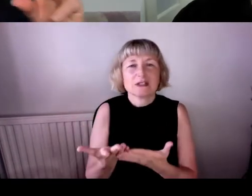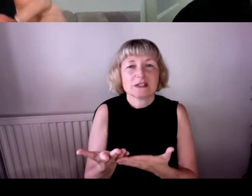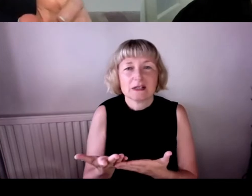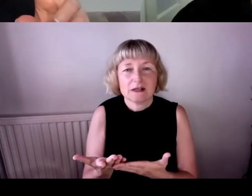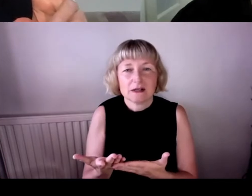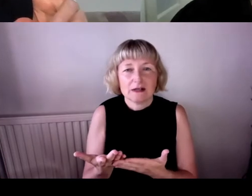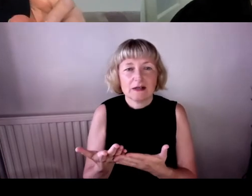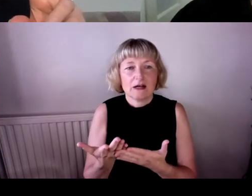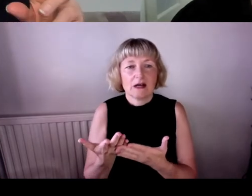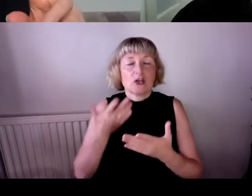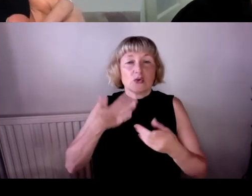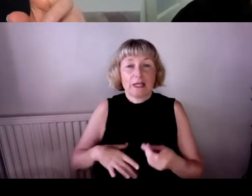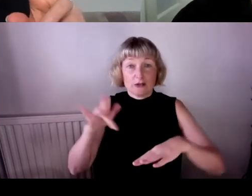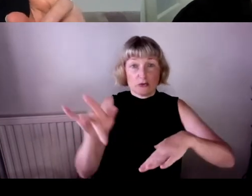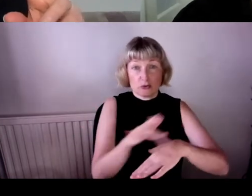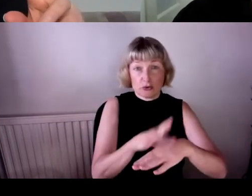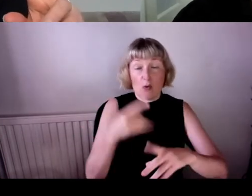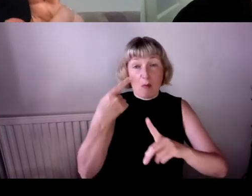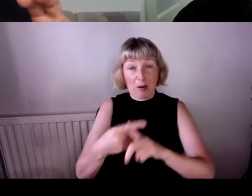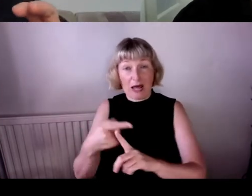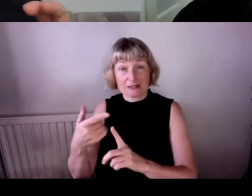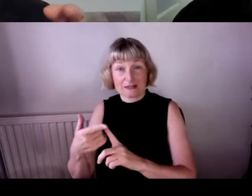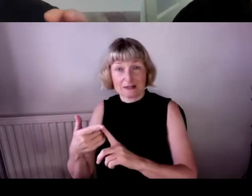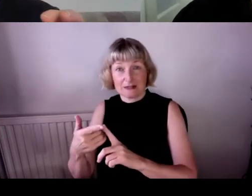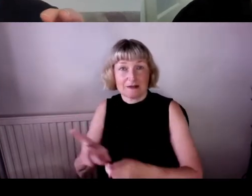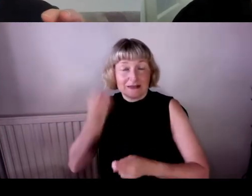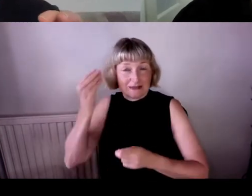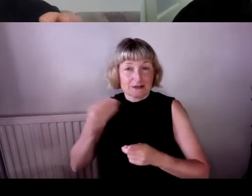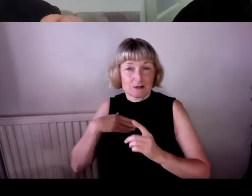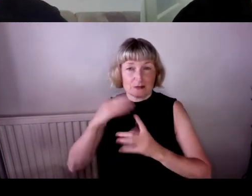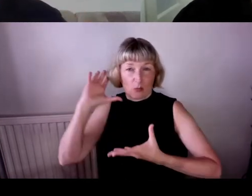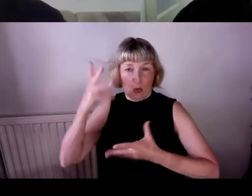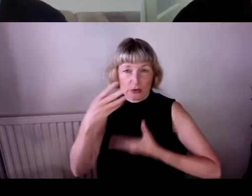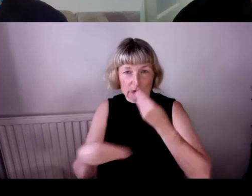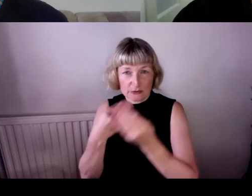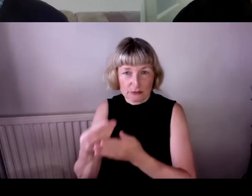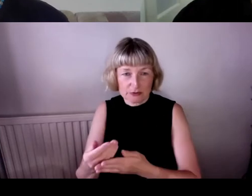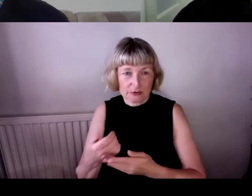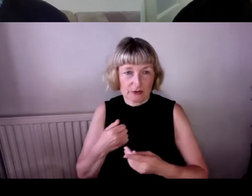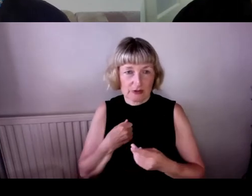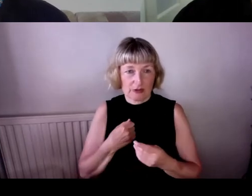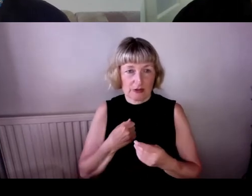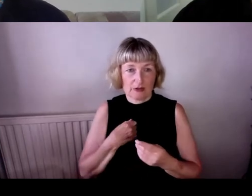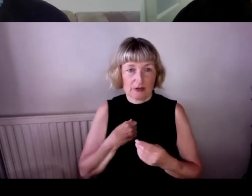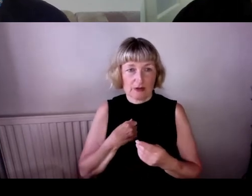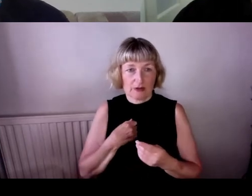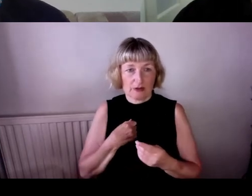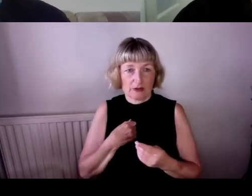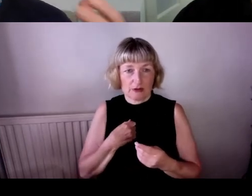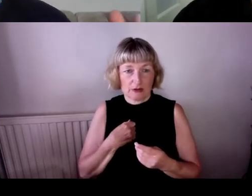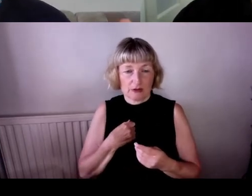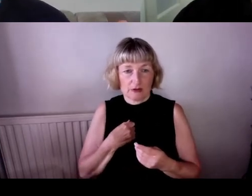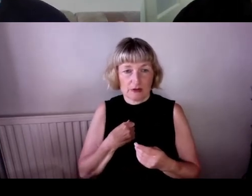medium of the show. You know, my script there was sort of 10 lines of words, 10